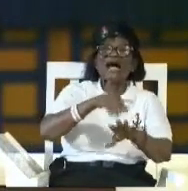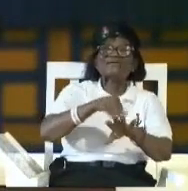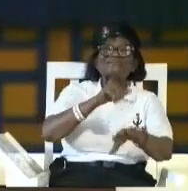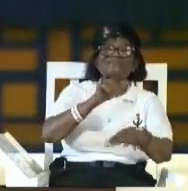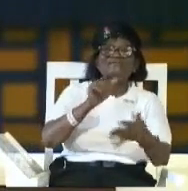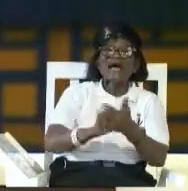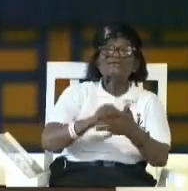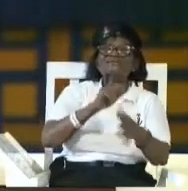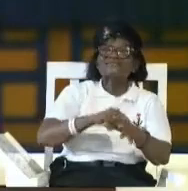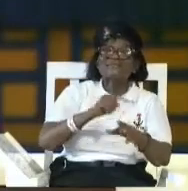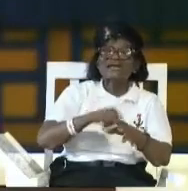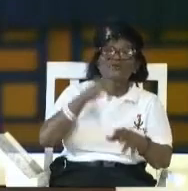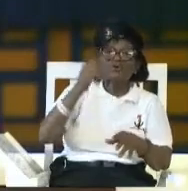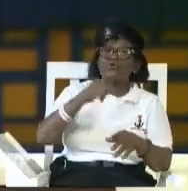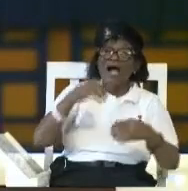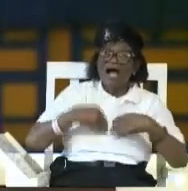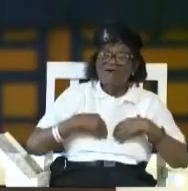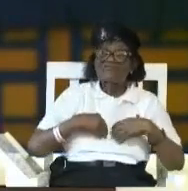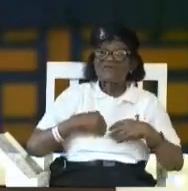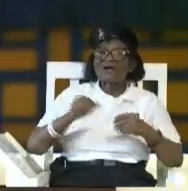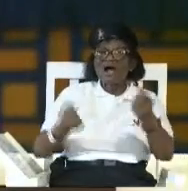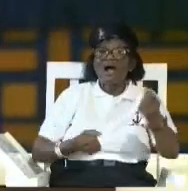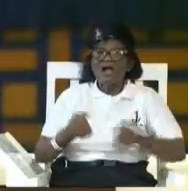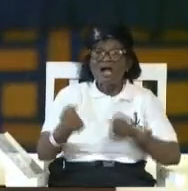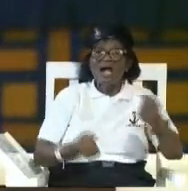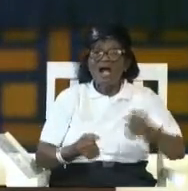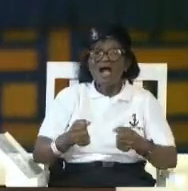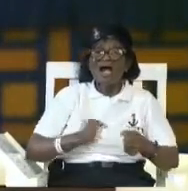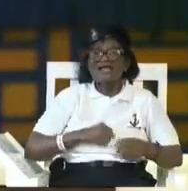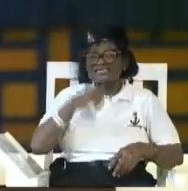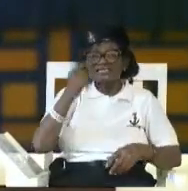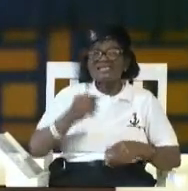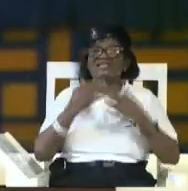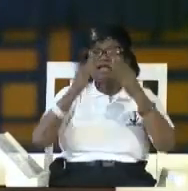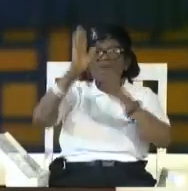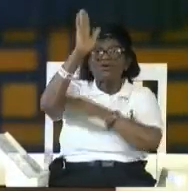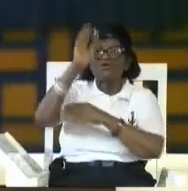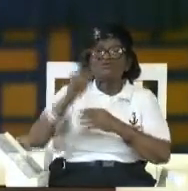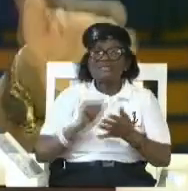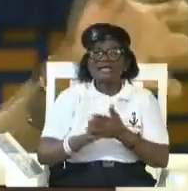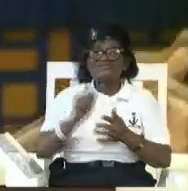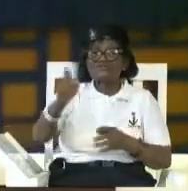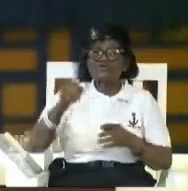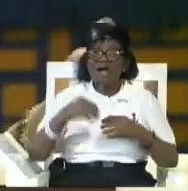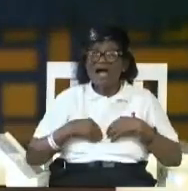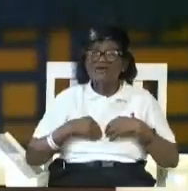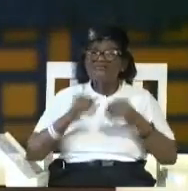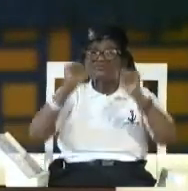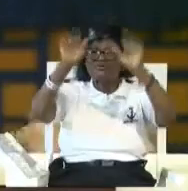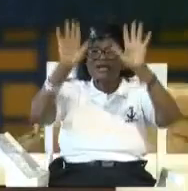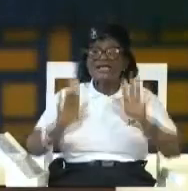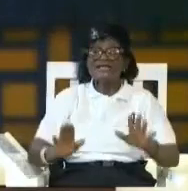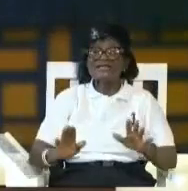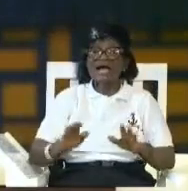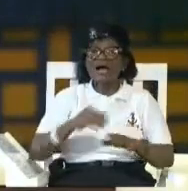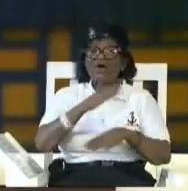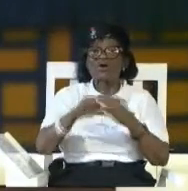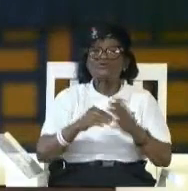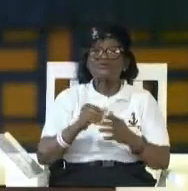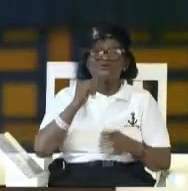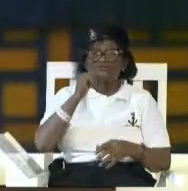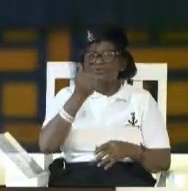So I said, "Thank God that you have surrendered all. Tomorrow we are going somewhere and we need your